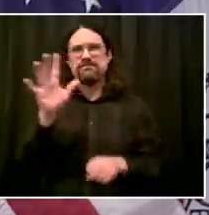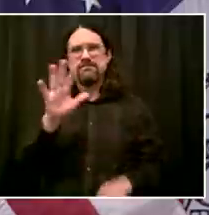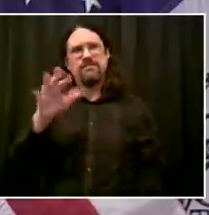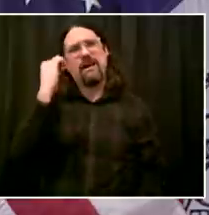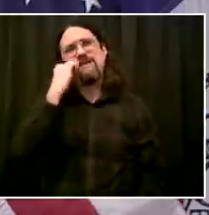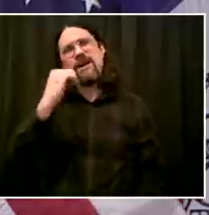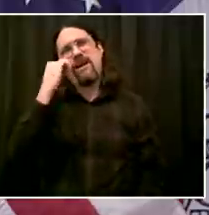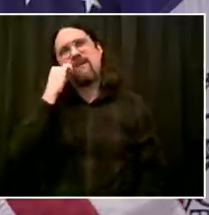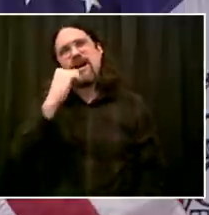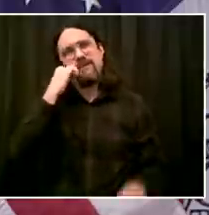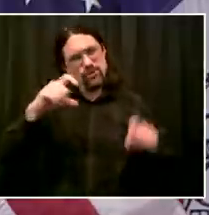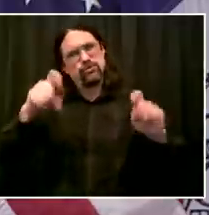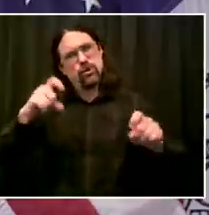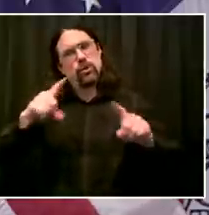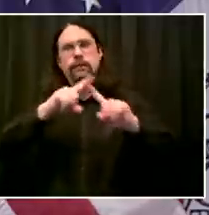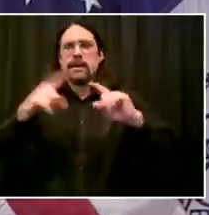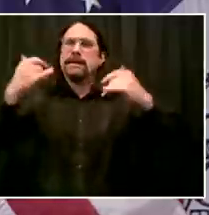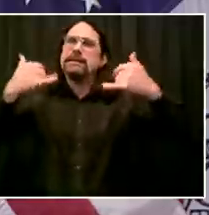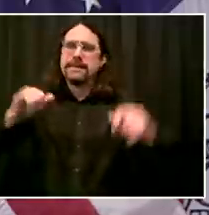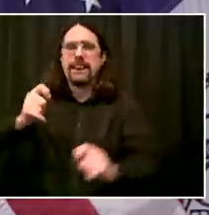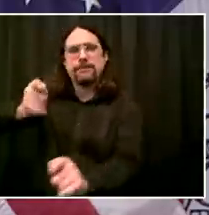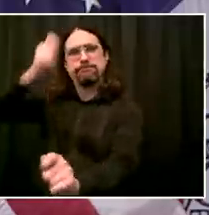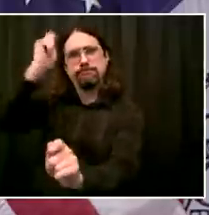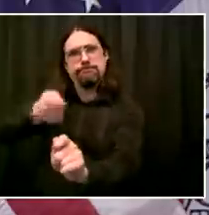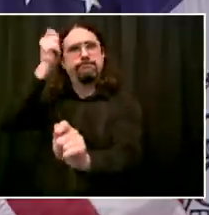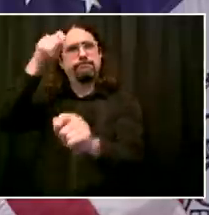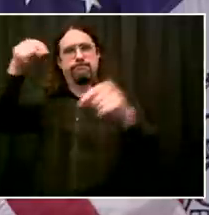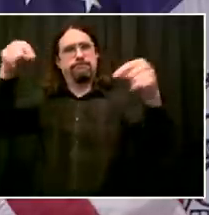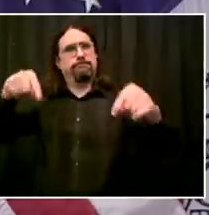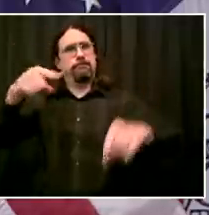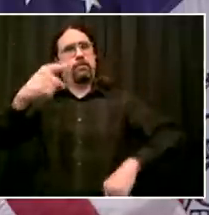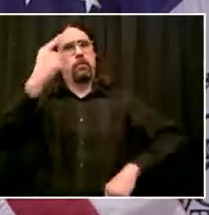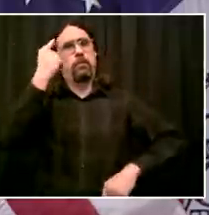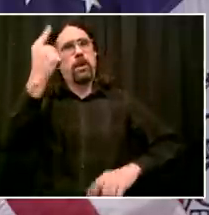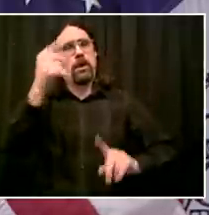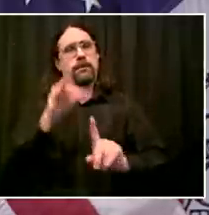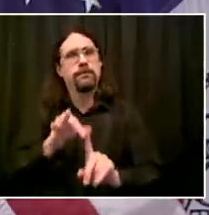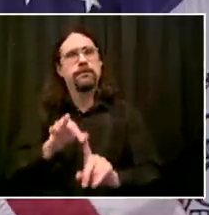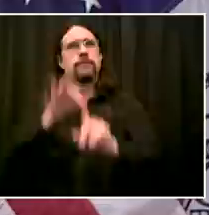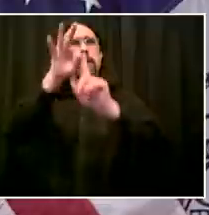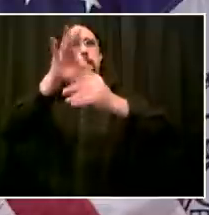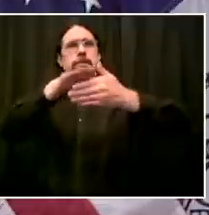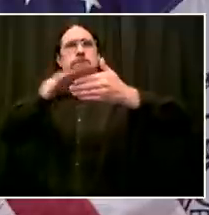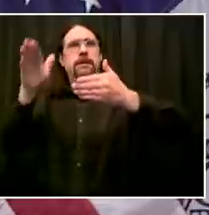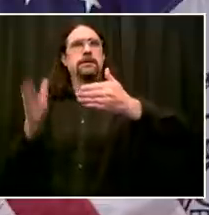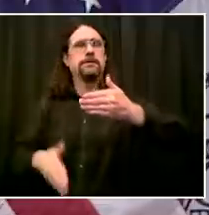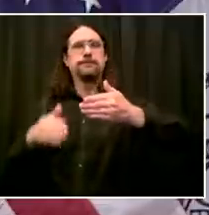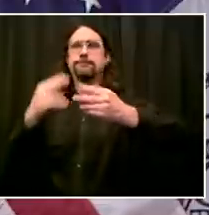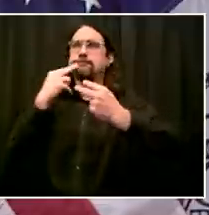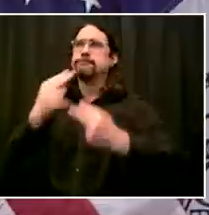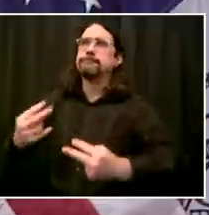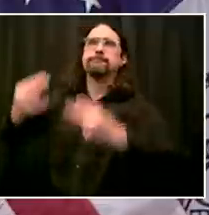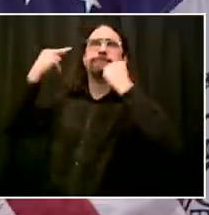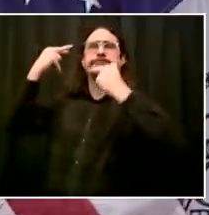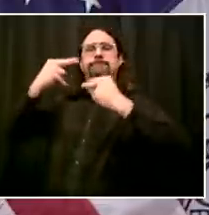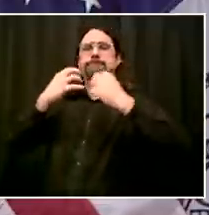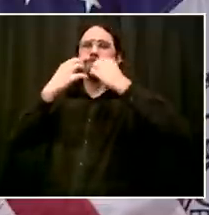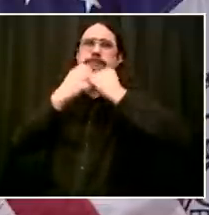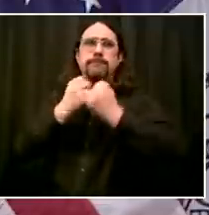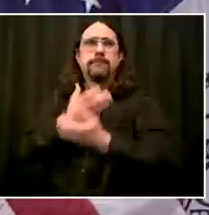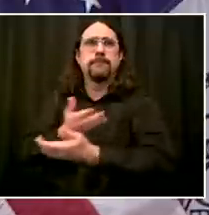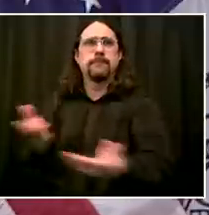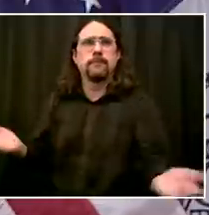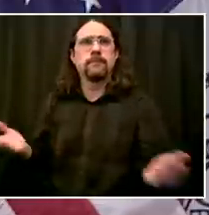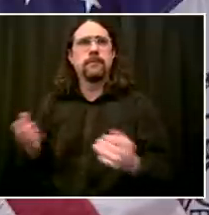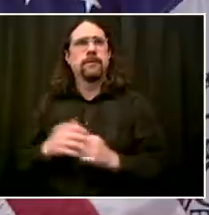something also very different, very immediate, very human, very real. It is the unofficial start